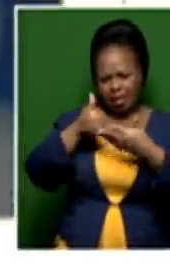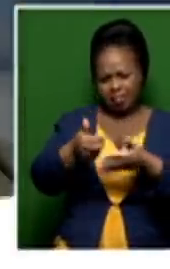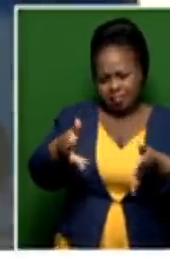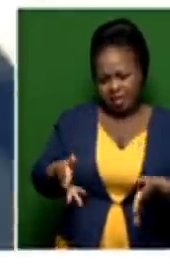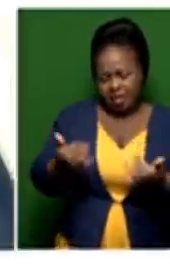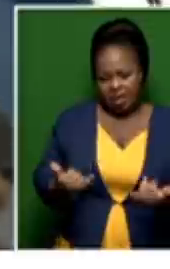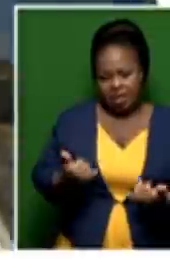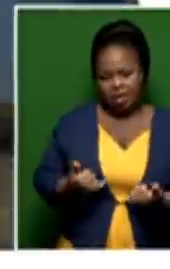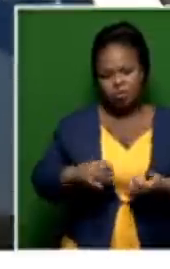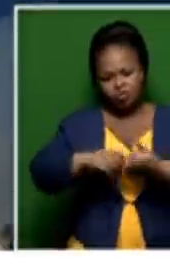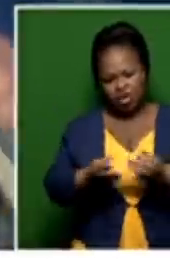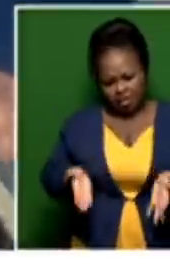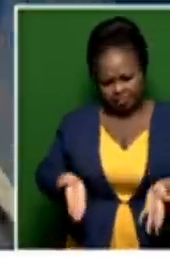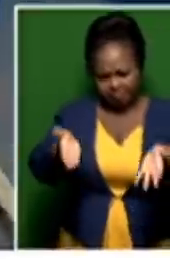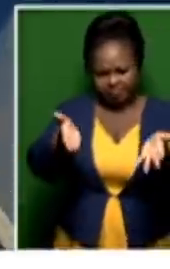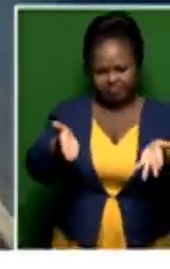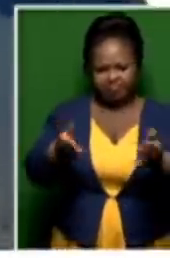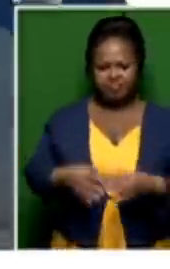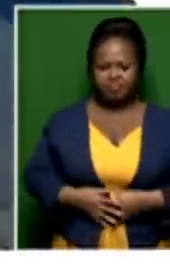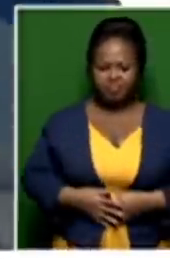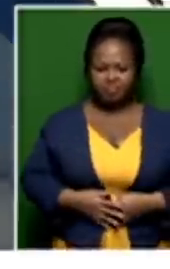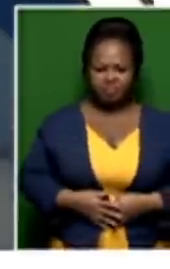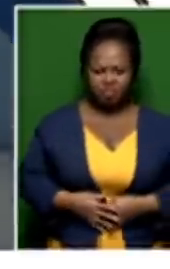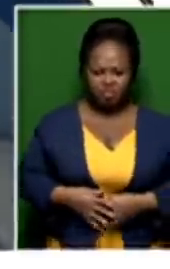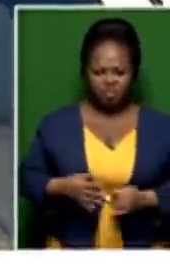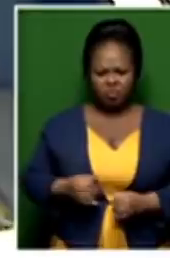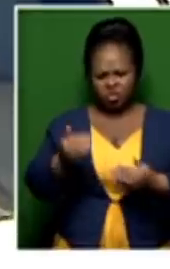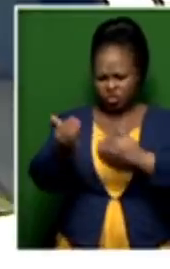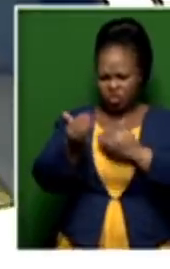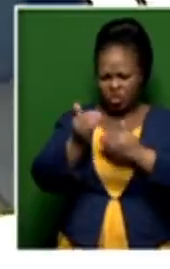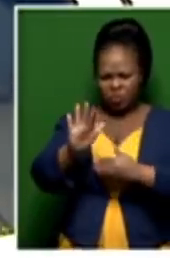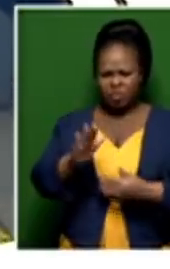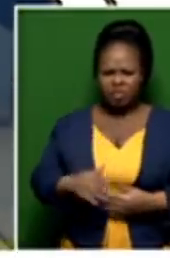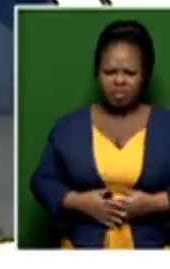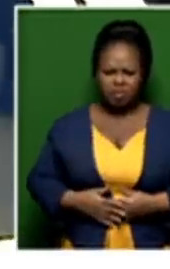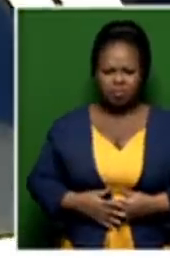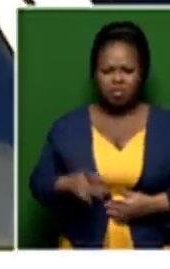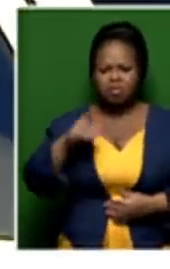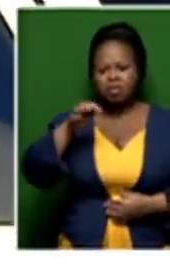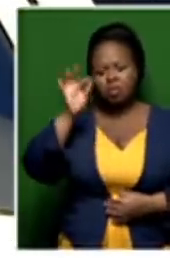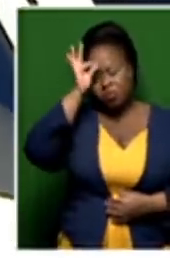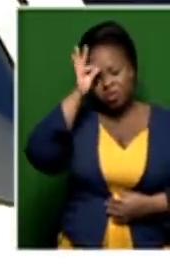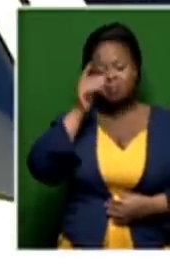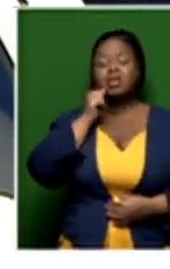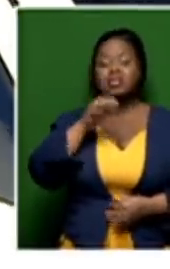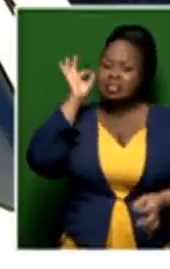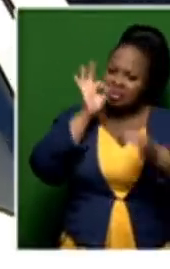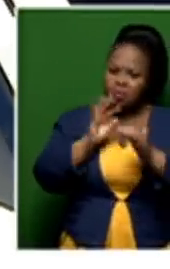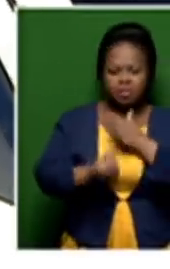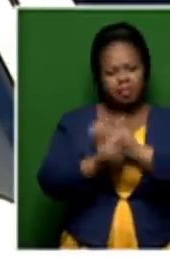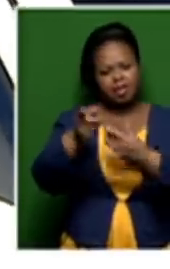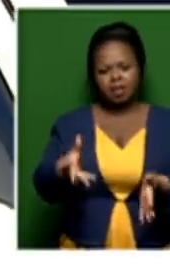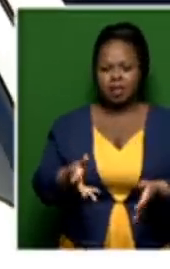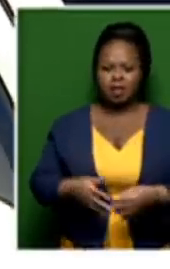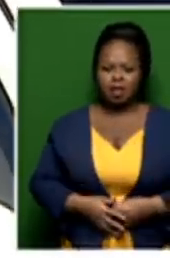now. We're going to try and give a bit of space. We won't go a bit too close, but here, this police officer, this is exactly what is taking